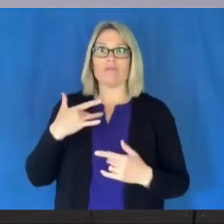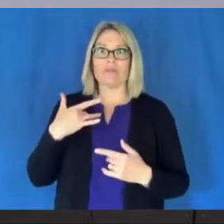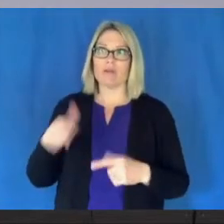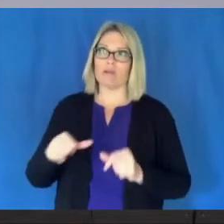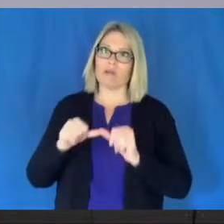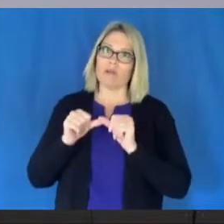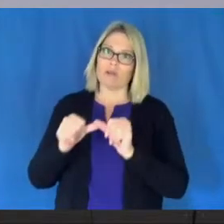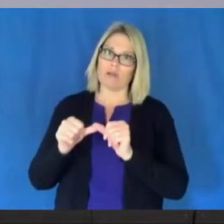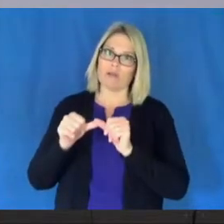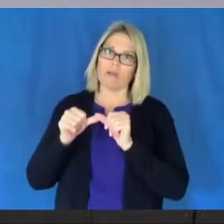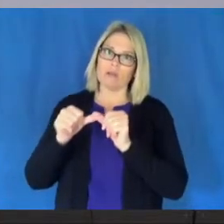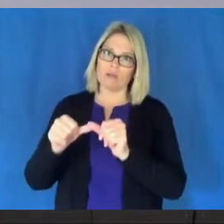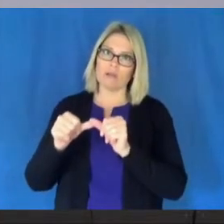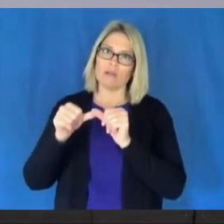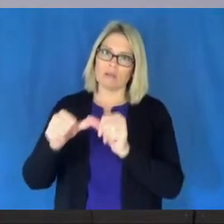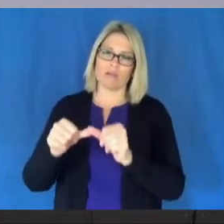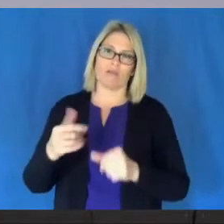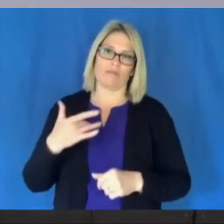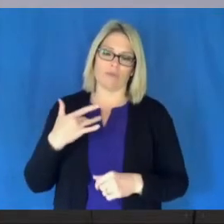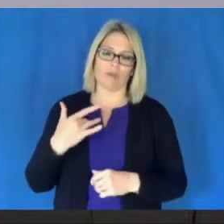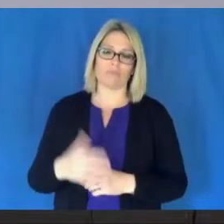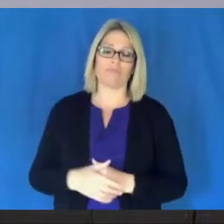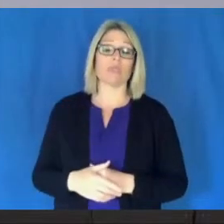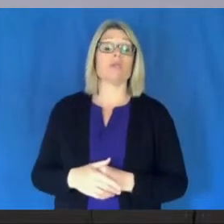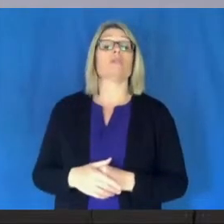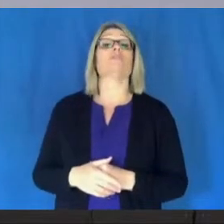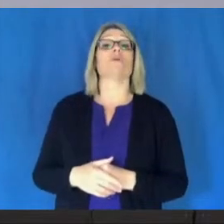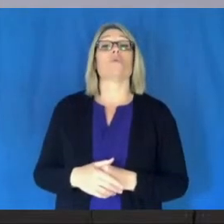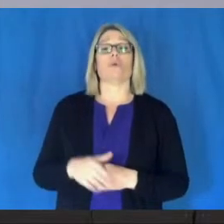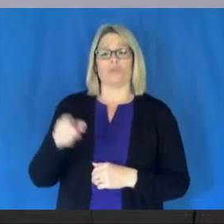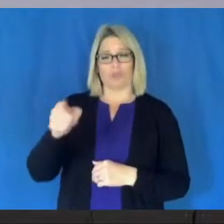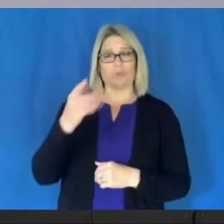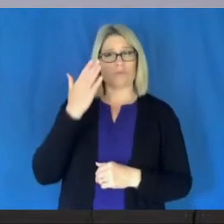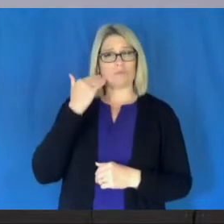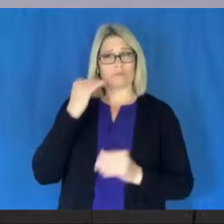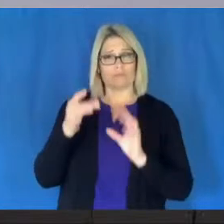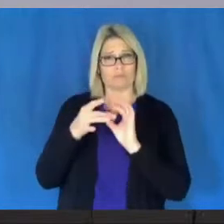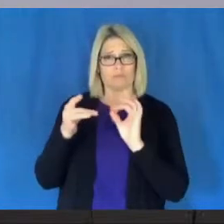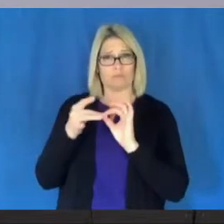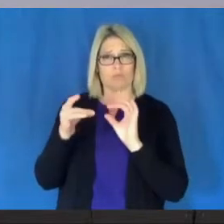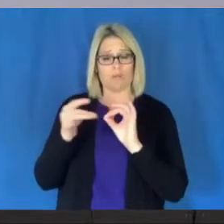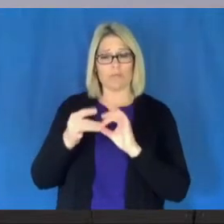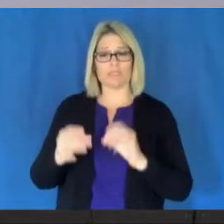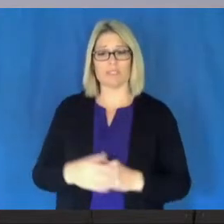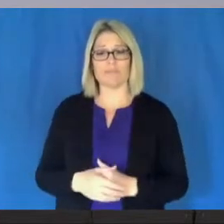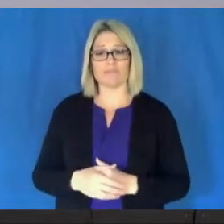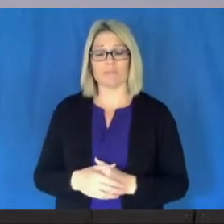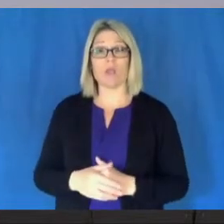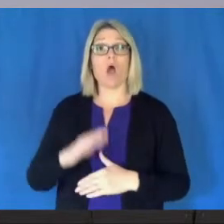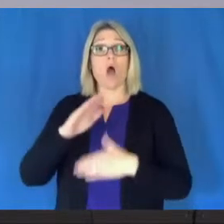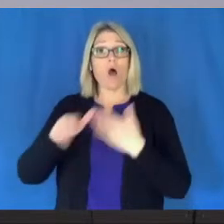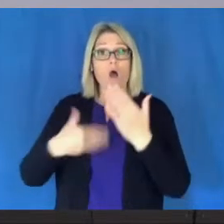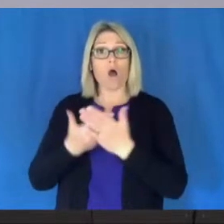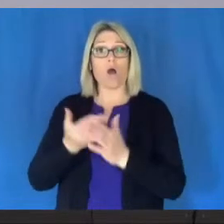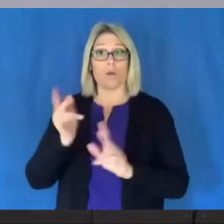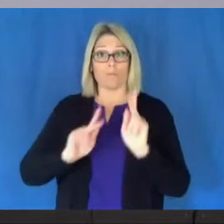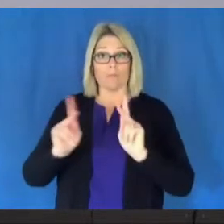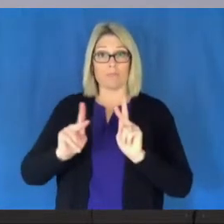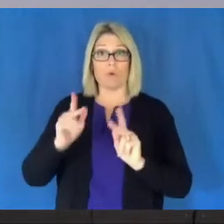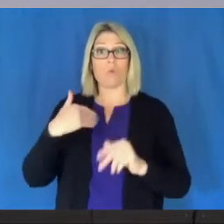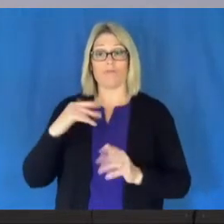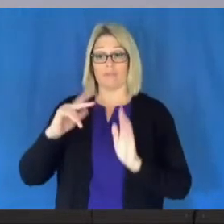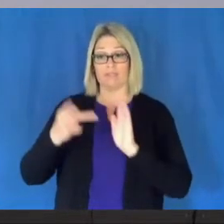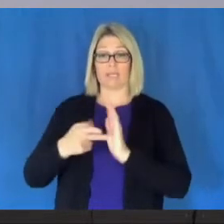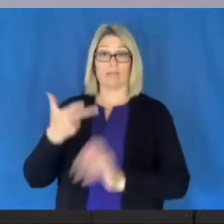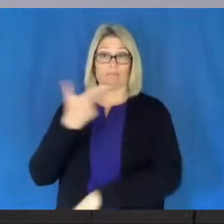but with you mentioning that you expect all eligible islanders to receive their second dose